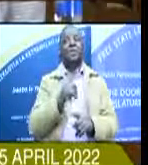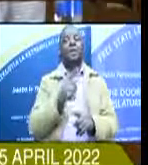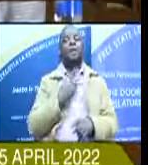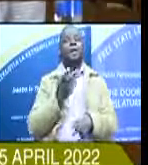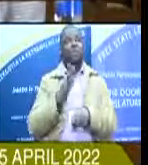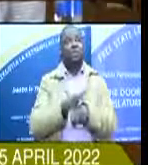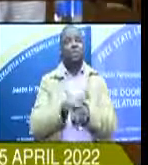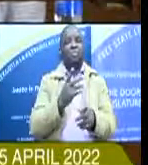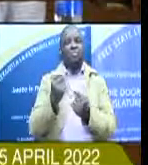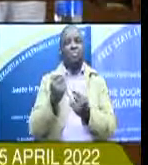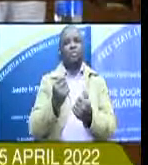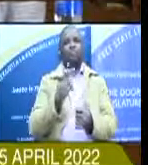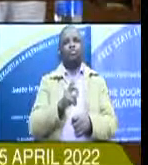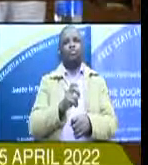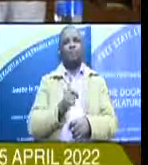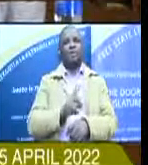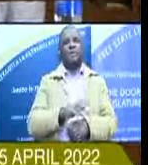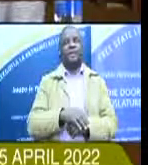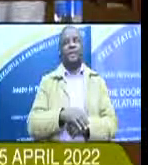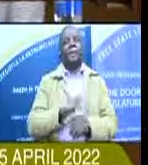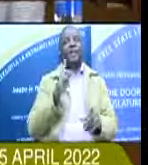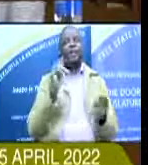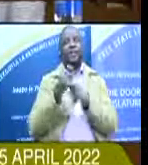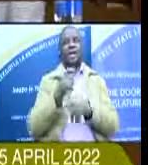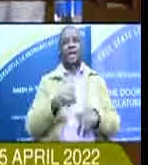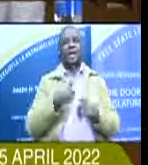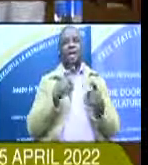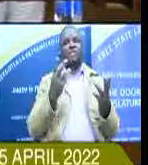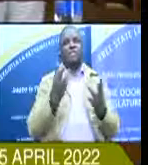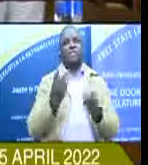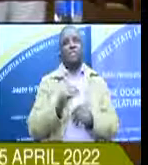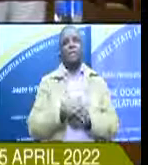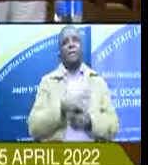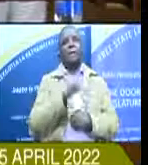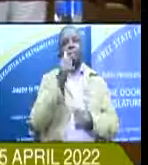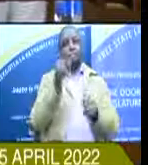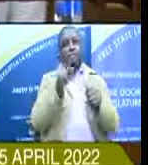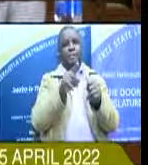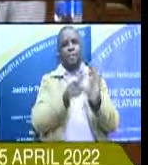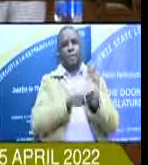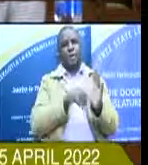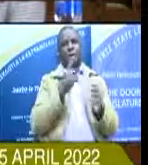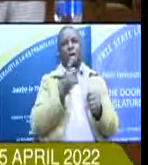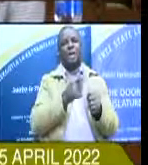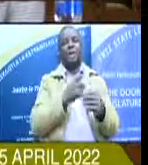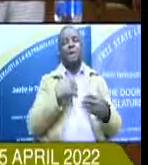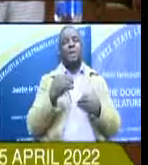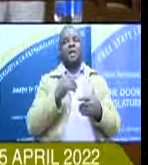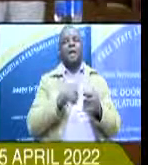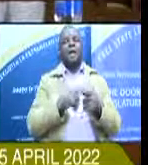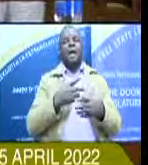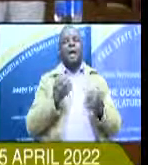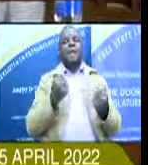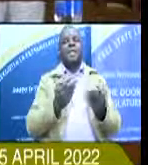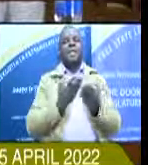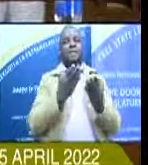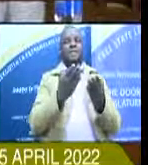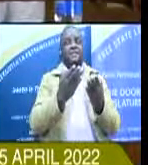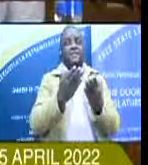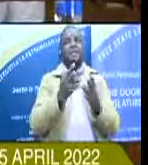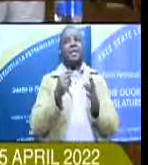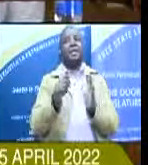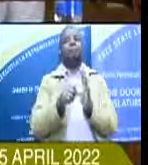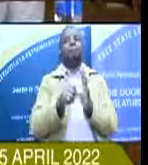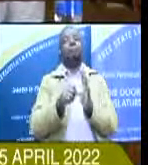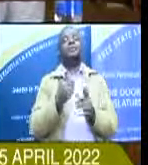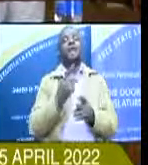still need to do to change the fortunes of our people. Program 1, administration. Healthcare service provision is highly